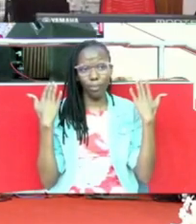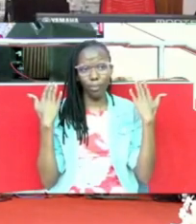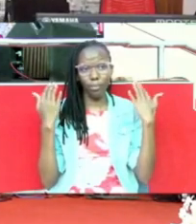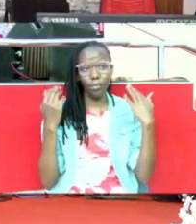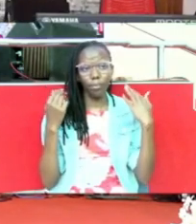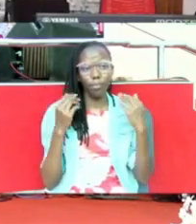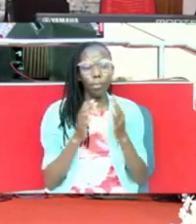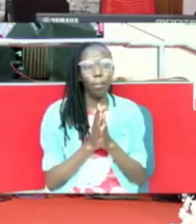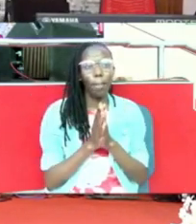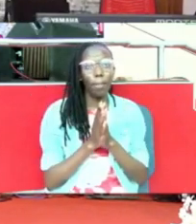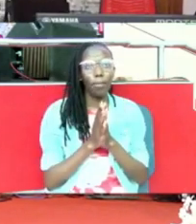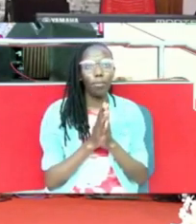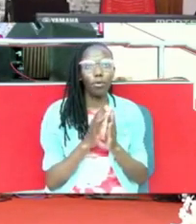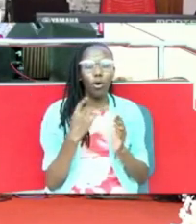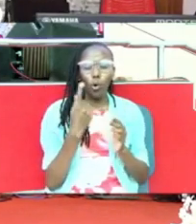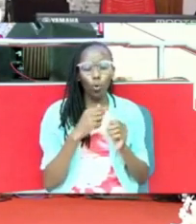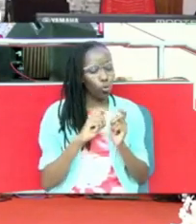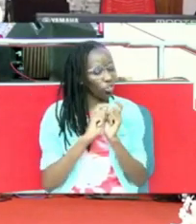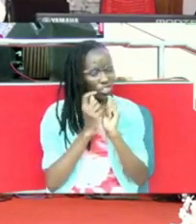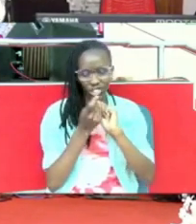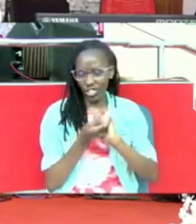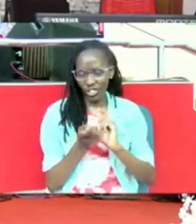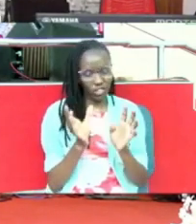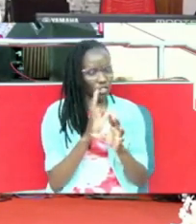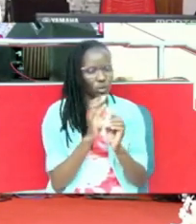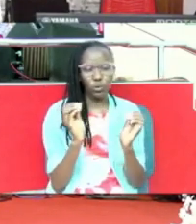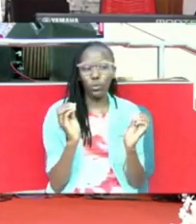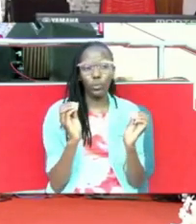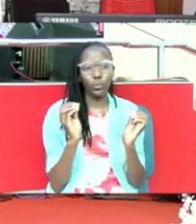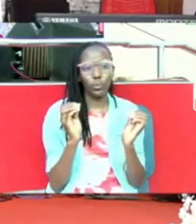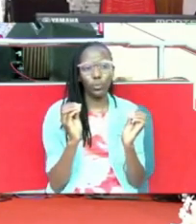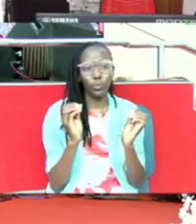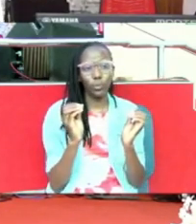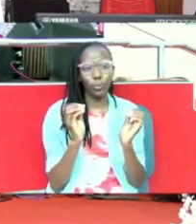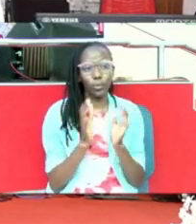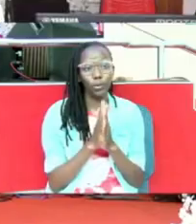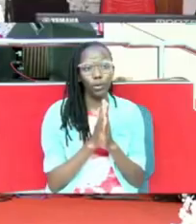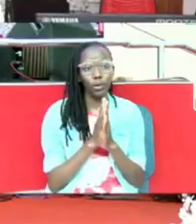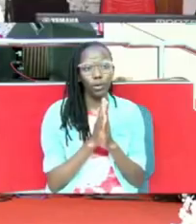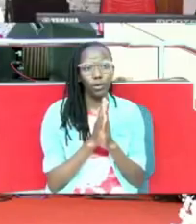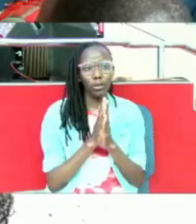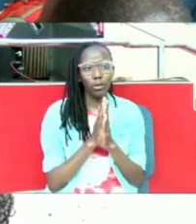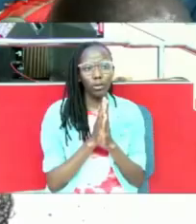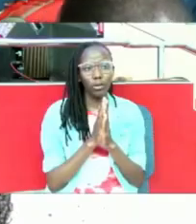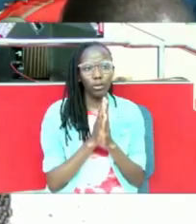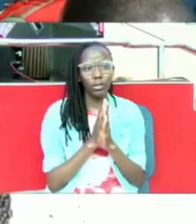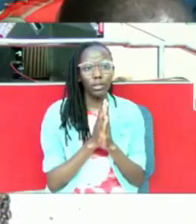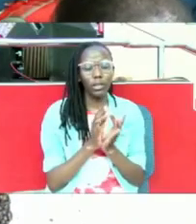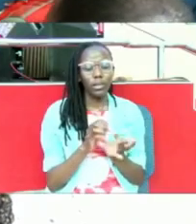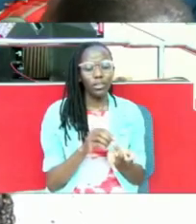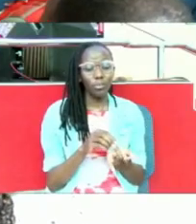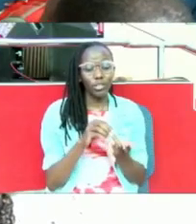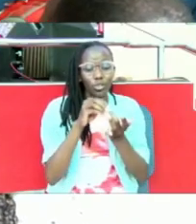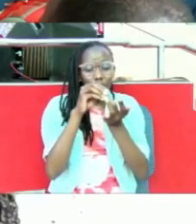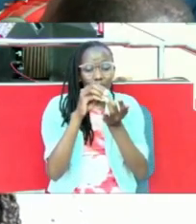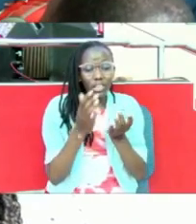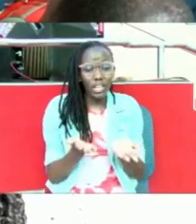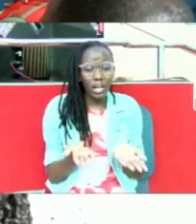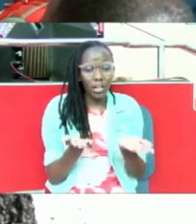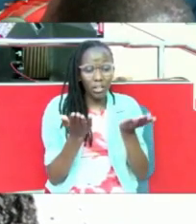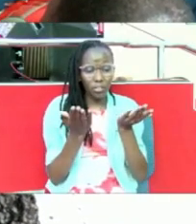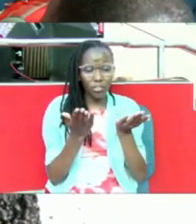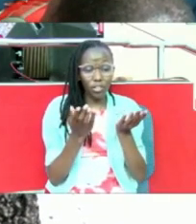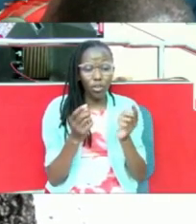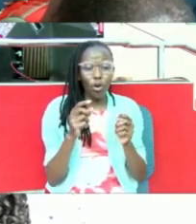alikuwa. Who changes not? Yule ambaye habadiliki. And specializes in lifting us from one level of glory to another. Na